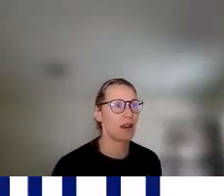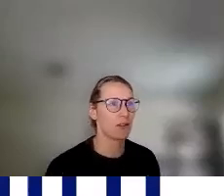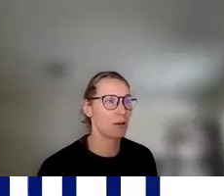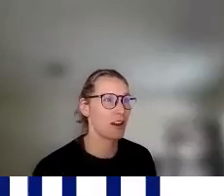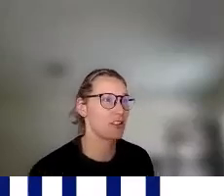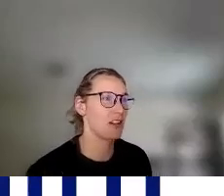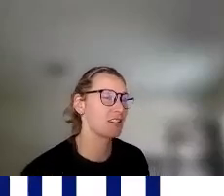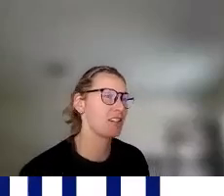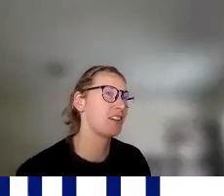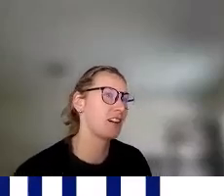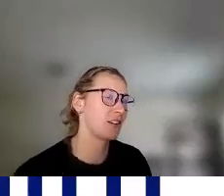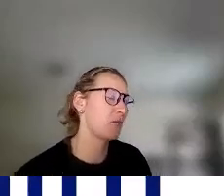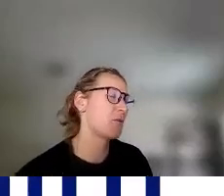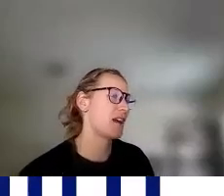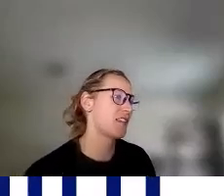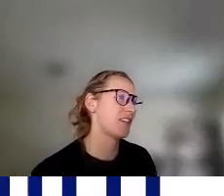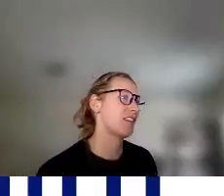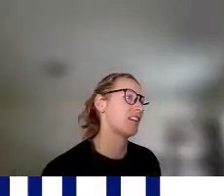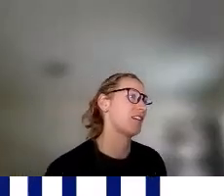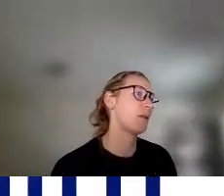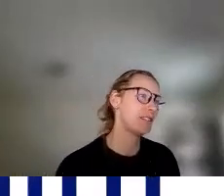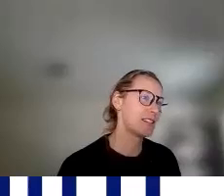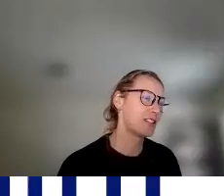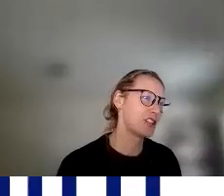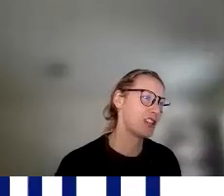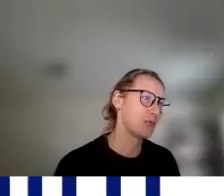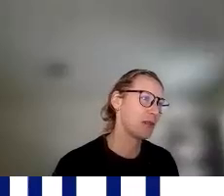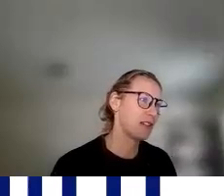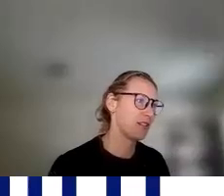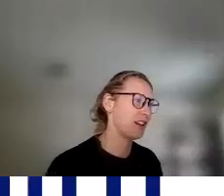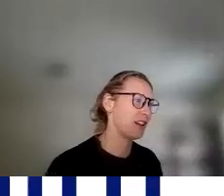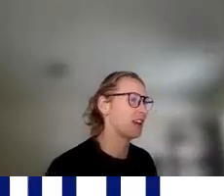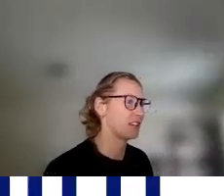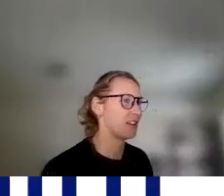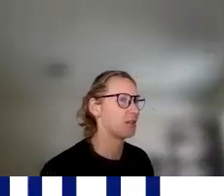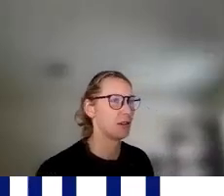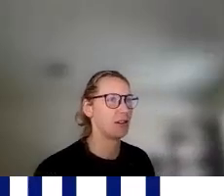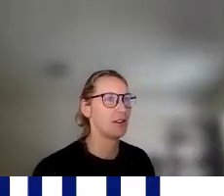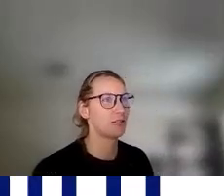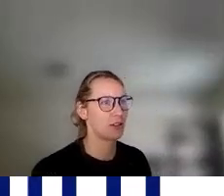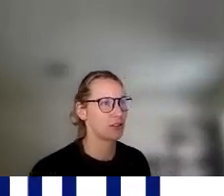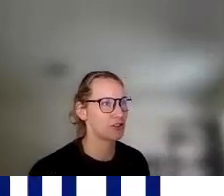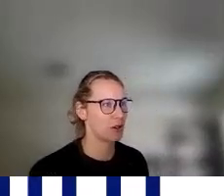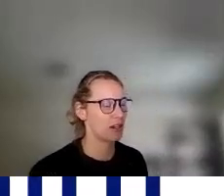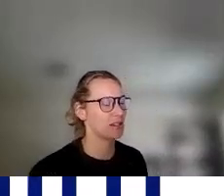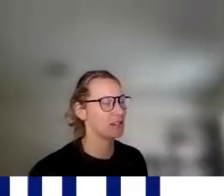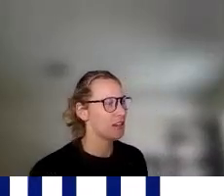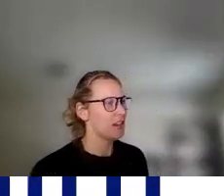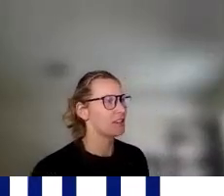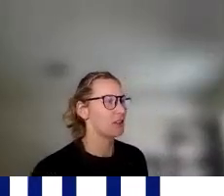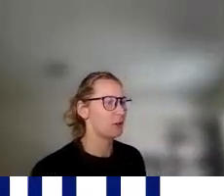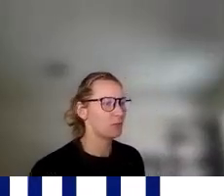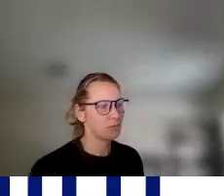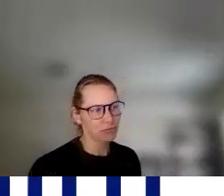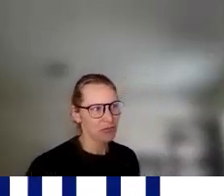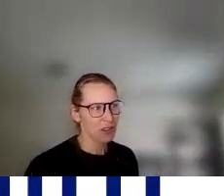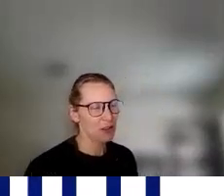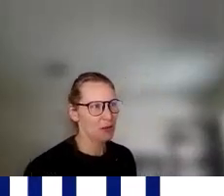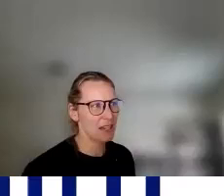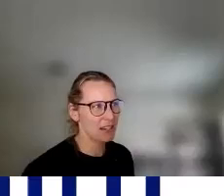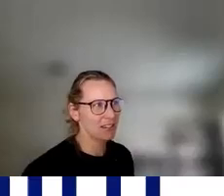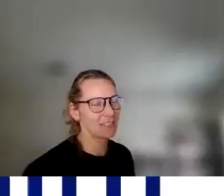Needs Waiver project, along with the Wellness Education Benefit and Community First Choice.